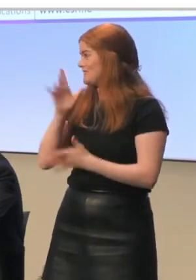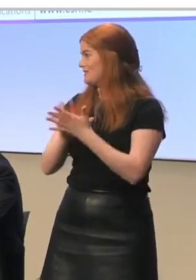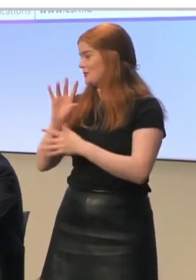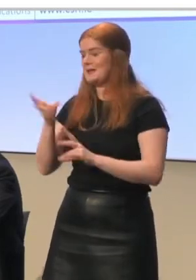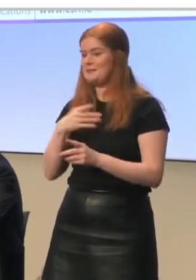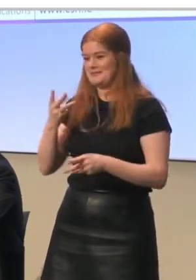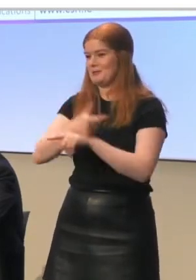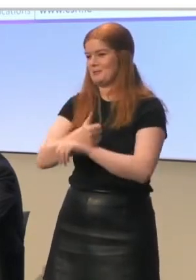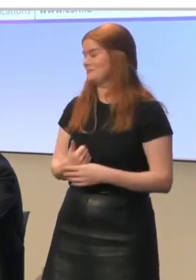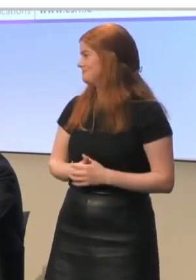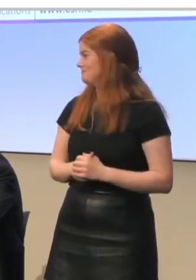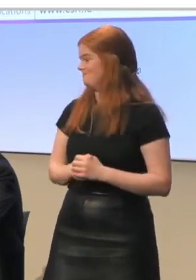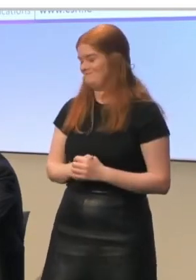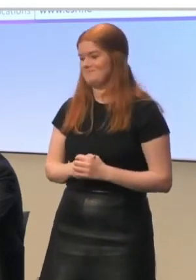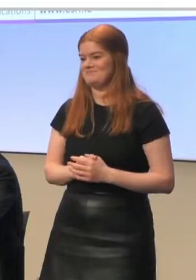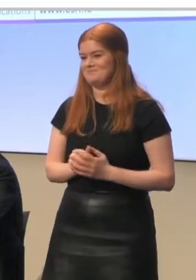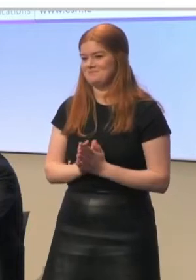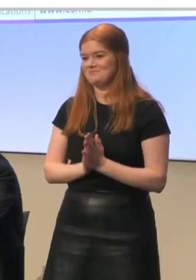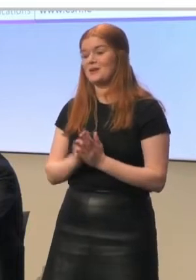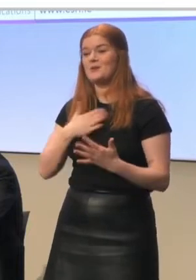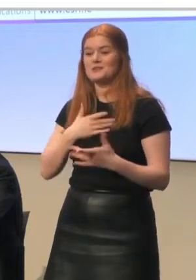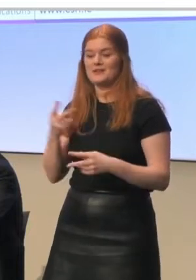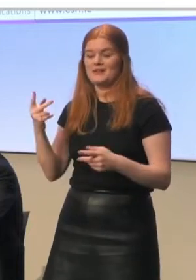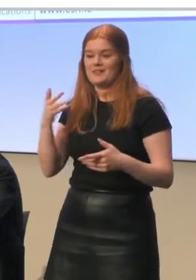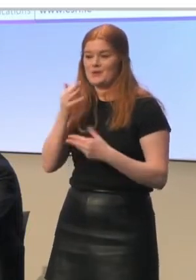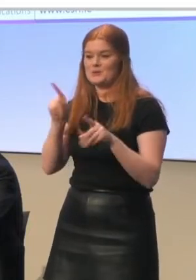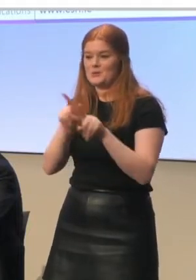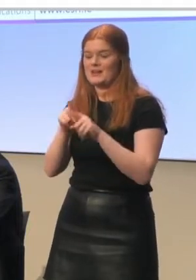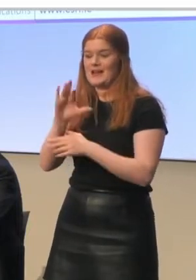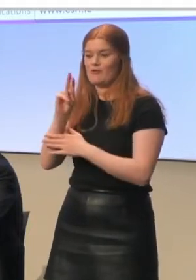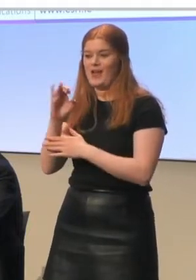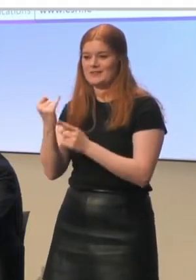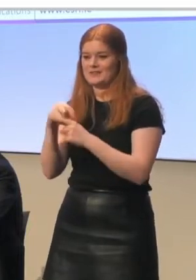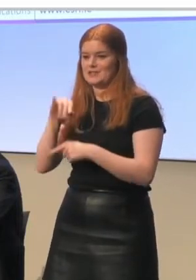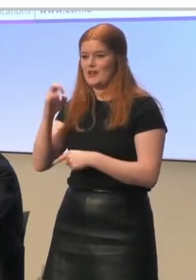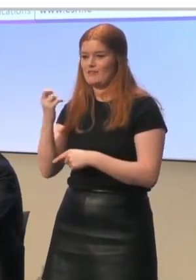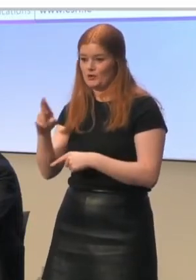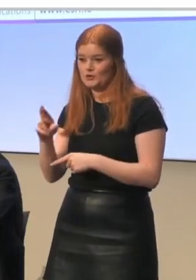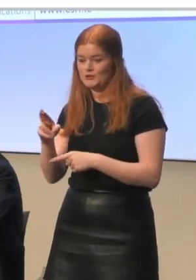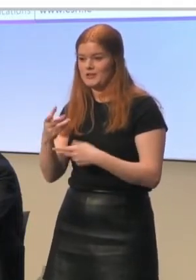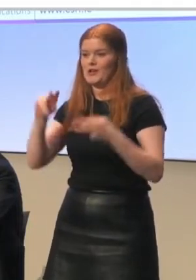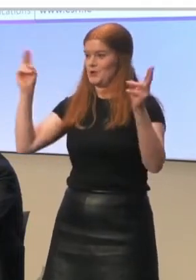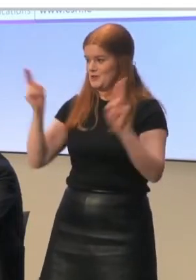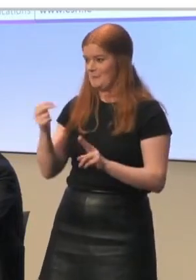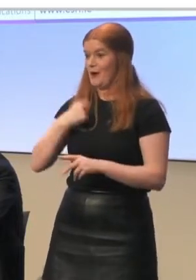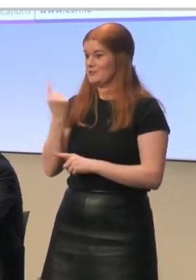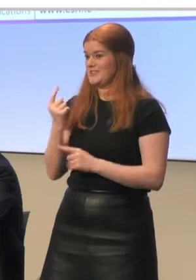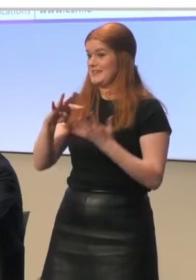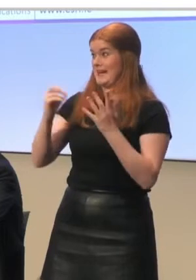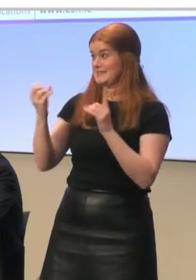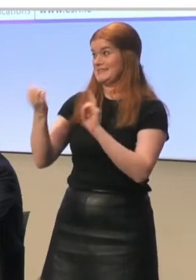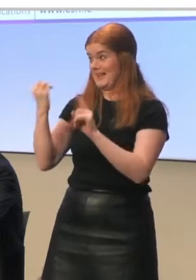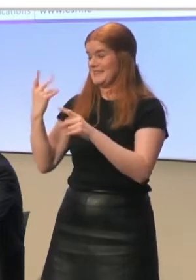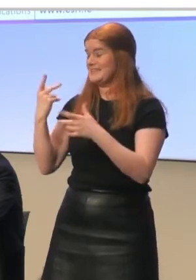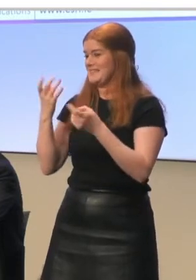please do say. And I'd like to thank as well, specifically, Caroline and Jennifer for cutting down the original 90-slide